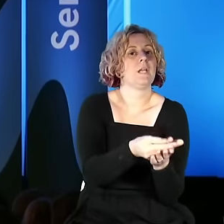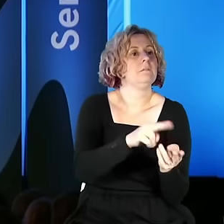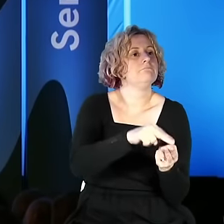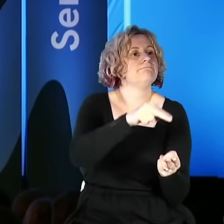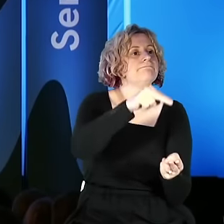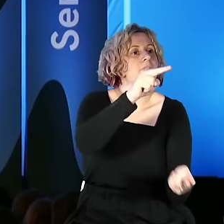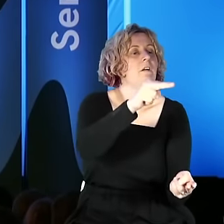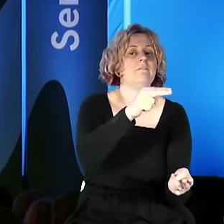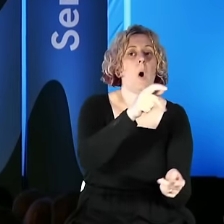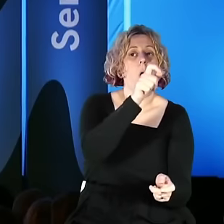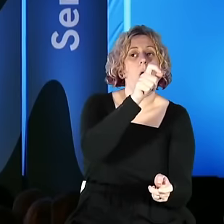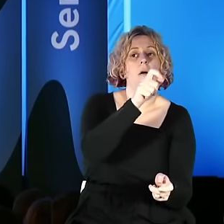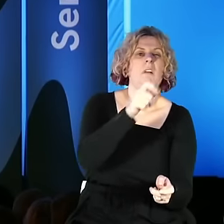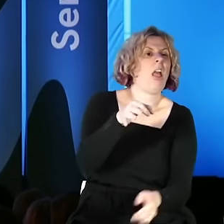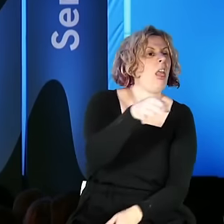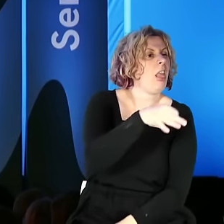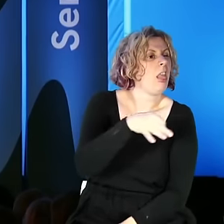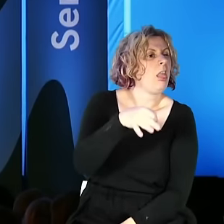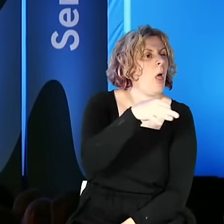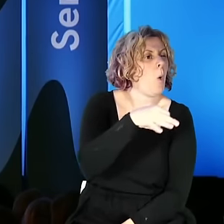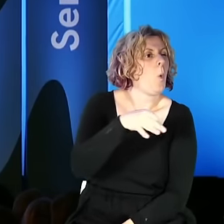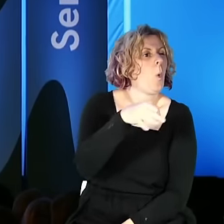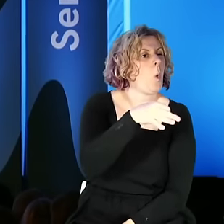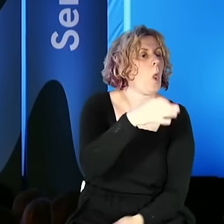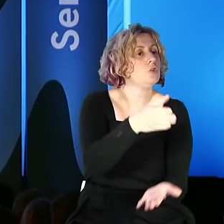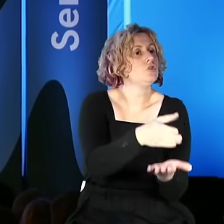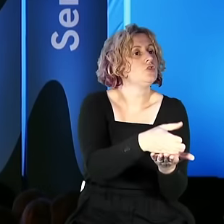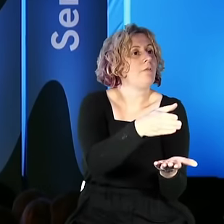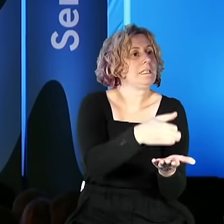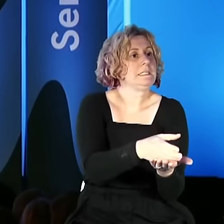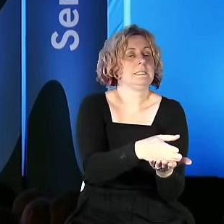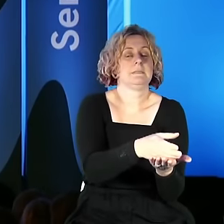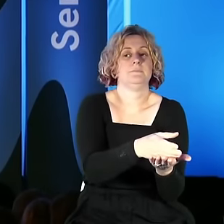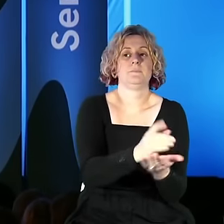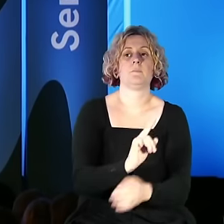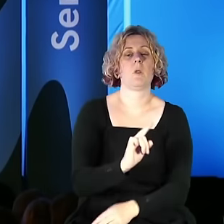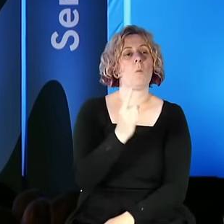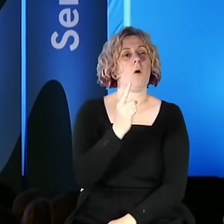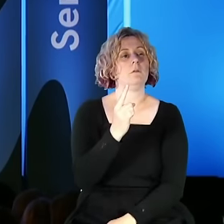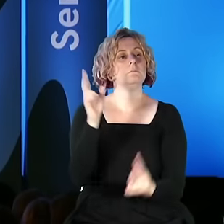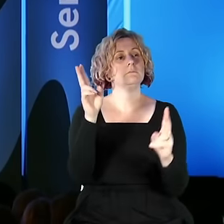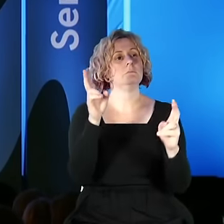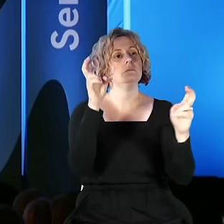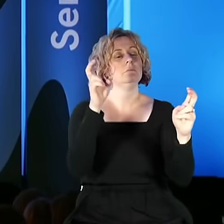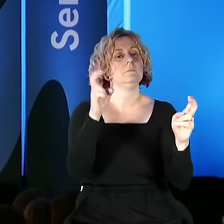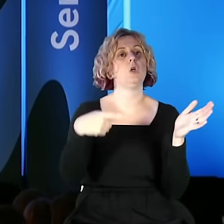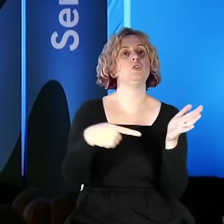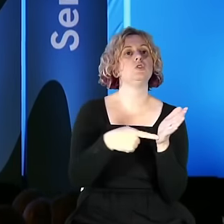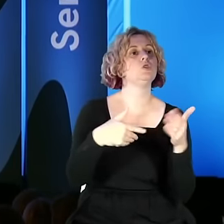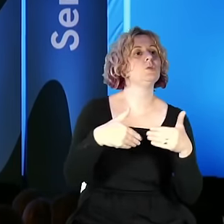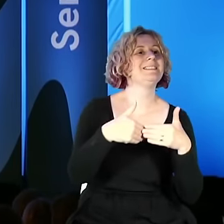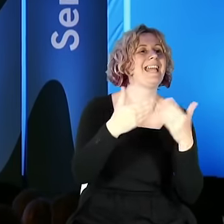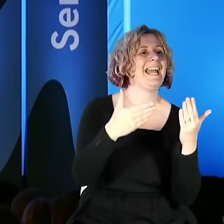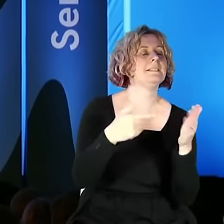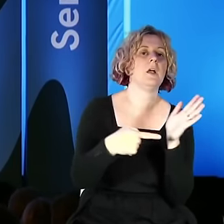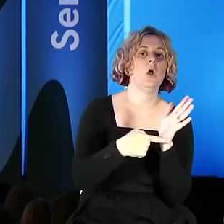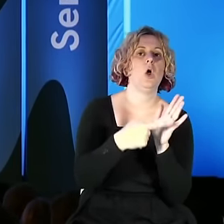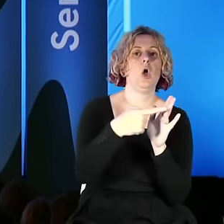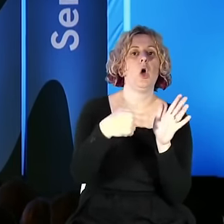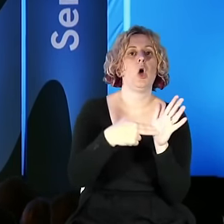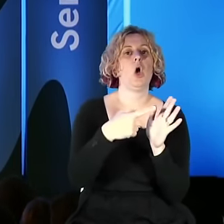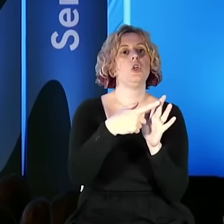such project I was able to support was Tuesday's Tonic, which is a new initiative organised by our local